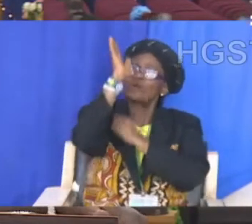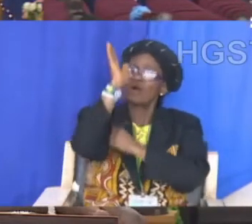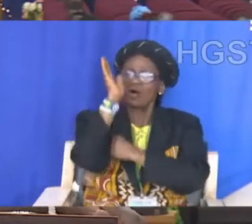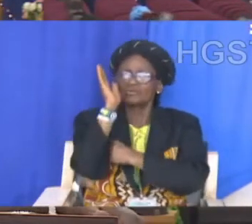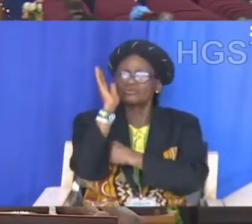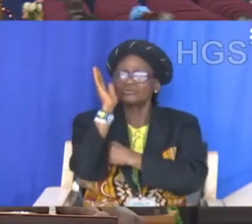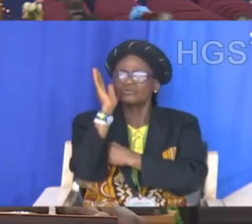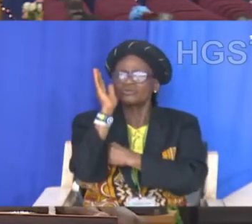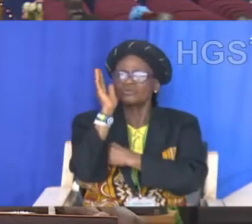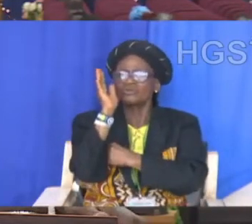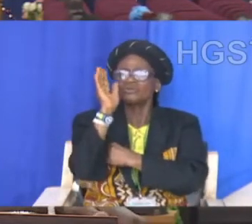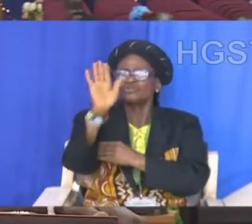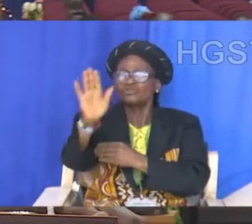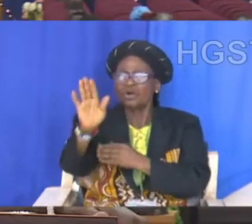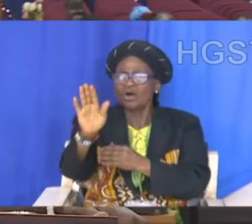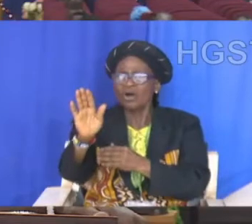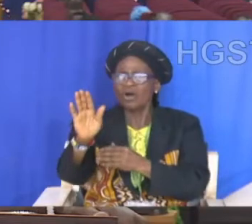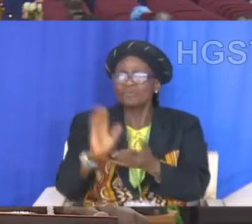Your trust in who?